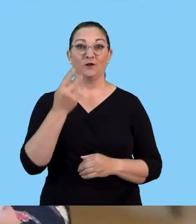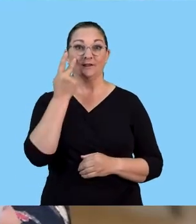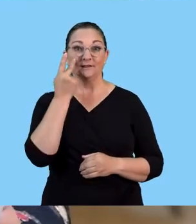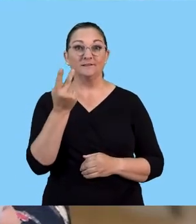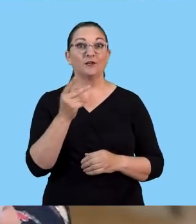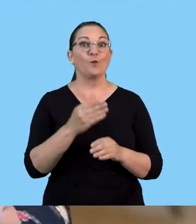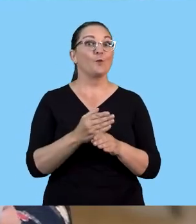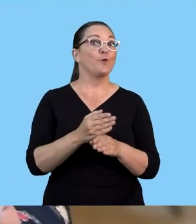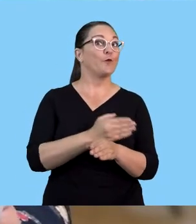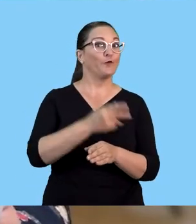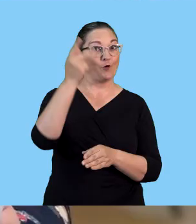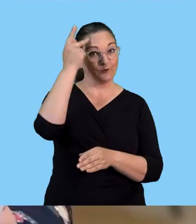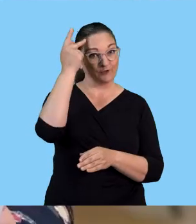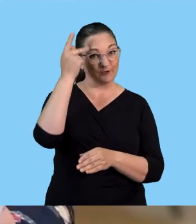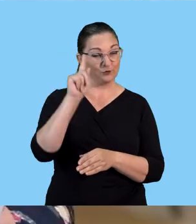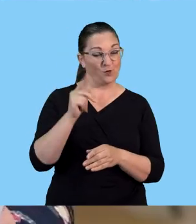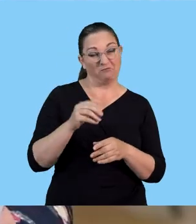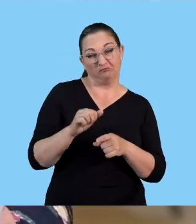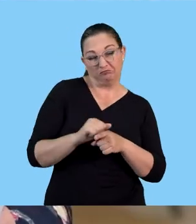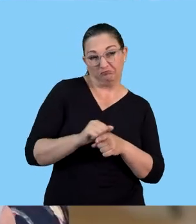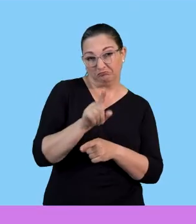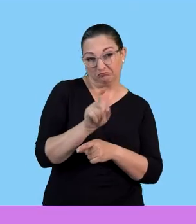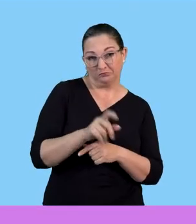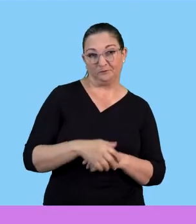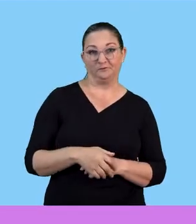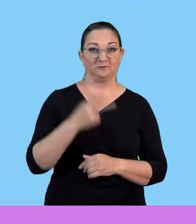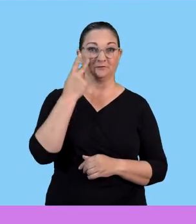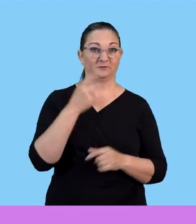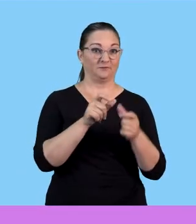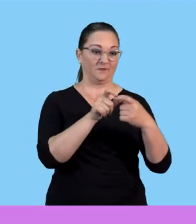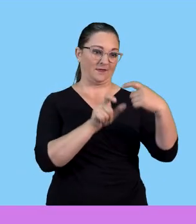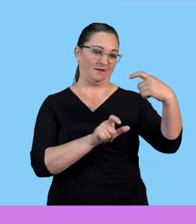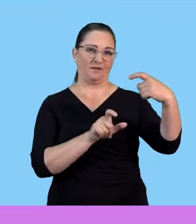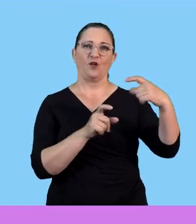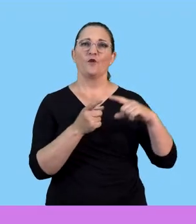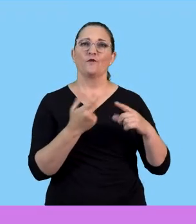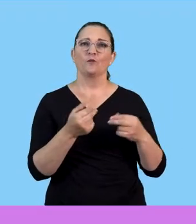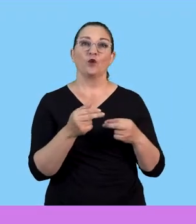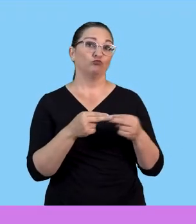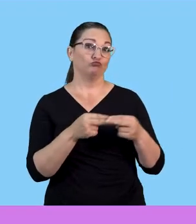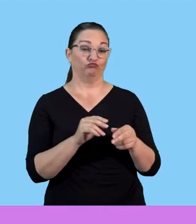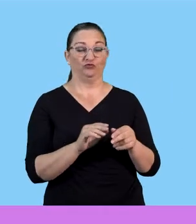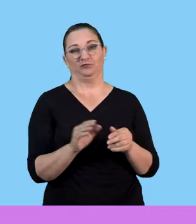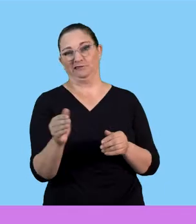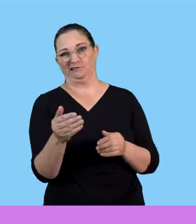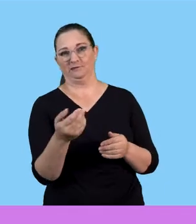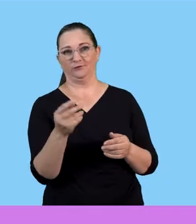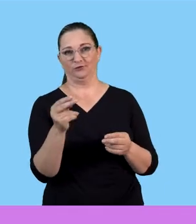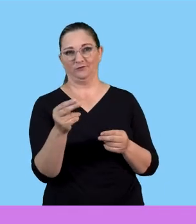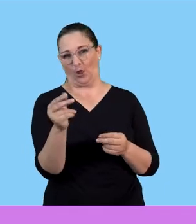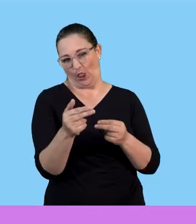look at a pre-knowledge practice question. So this is a till slip from the shop around the